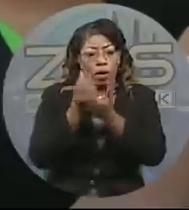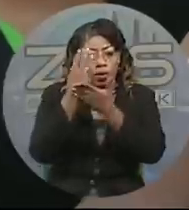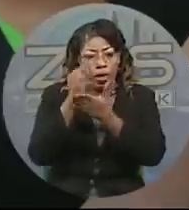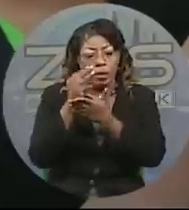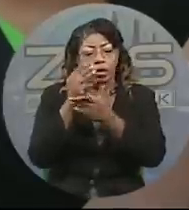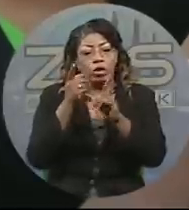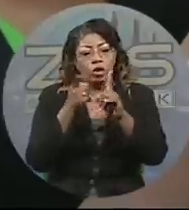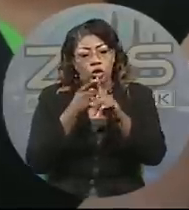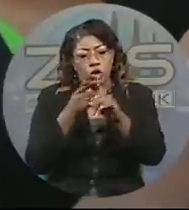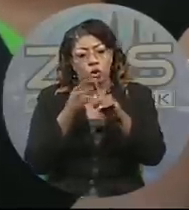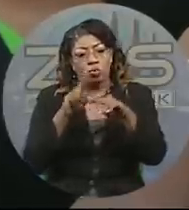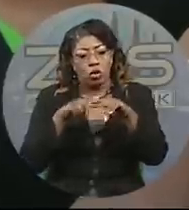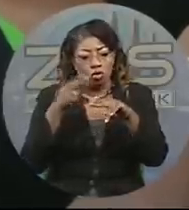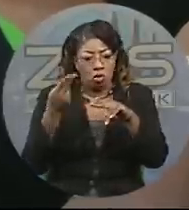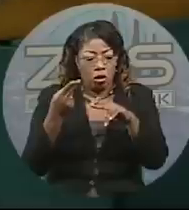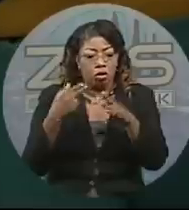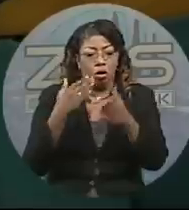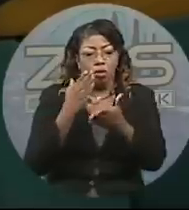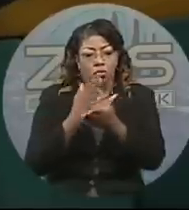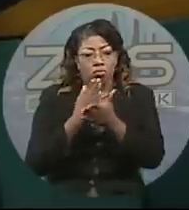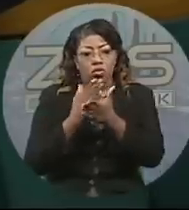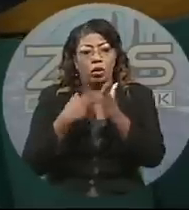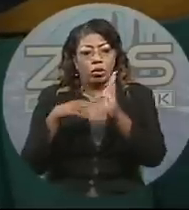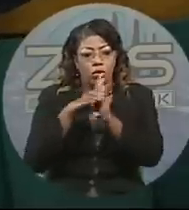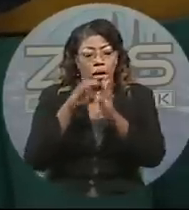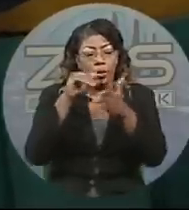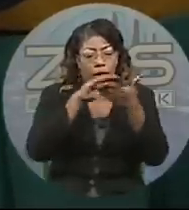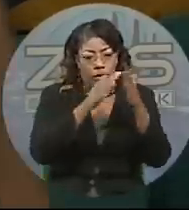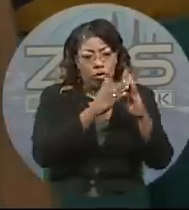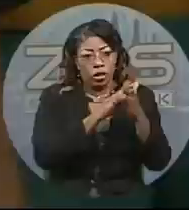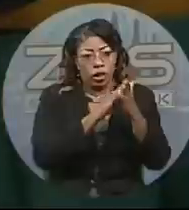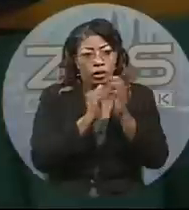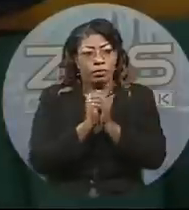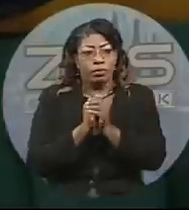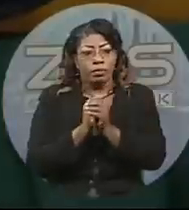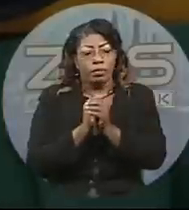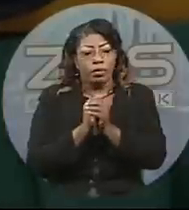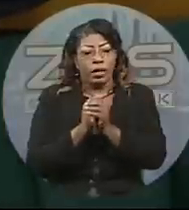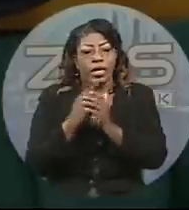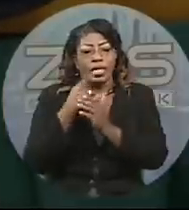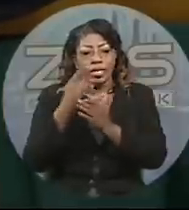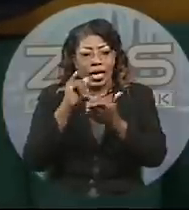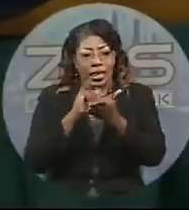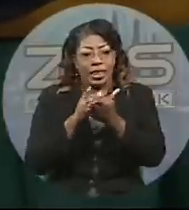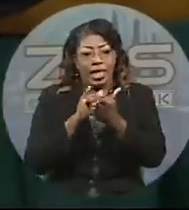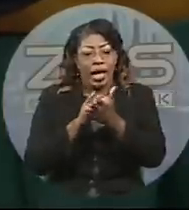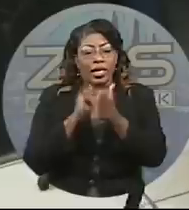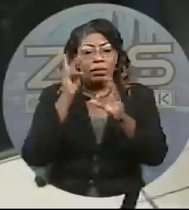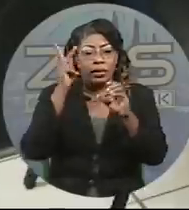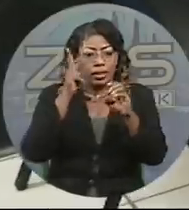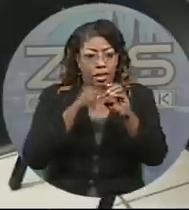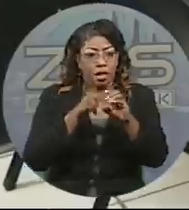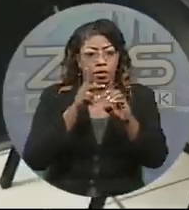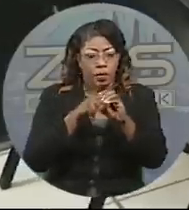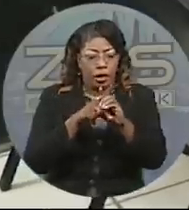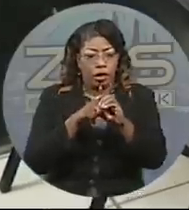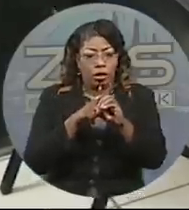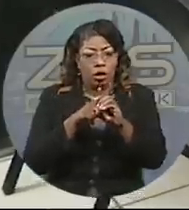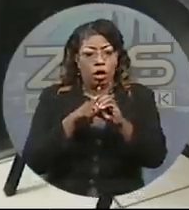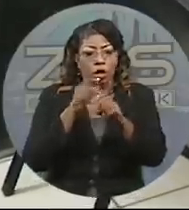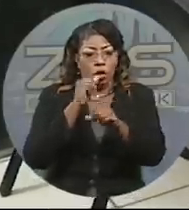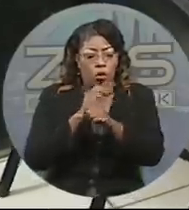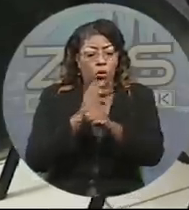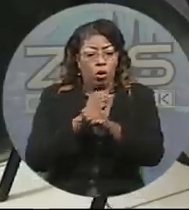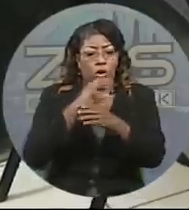prevent some crime within the community. Instructors say their goal is to ensure that participants will be able to function in a